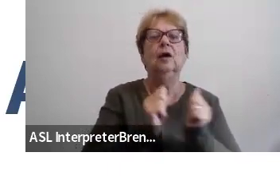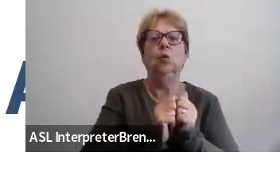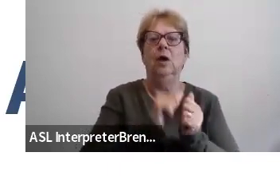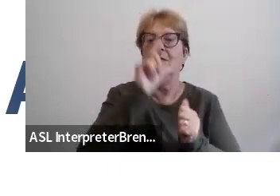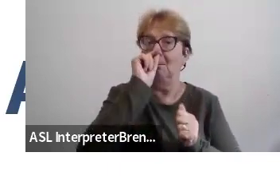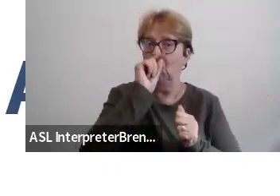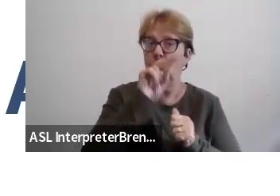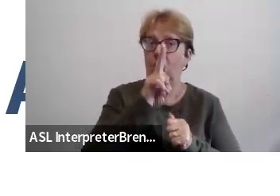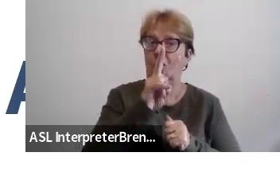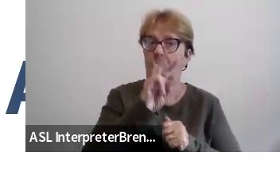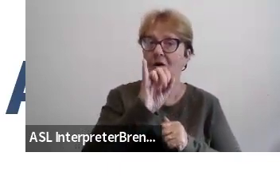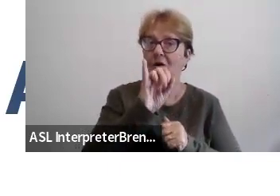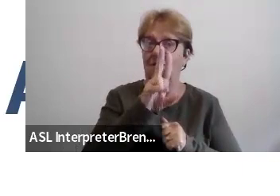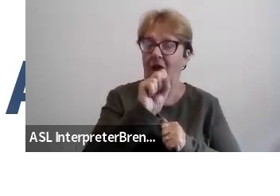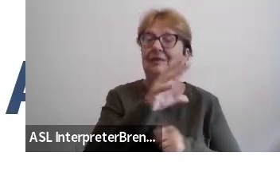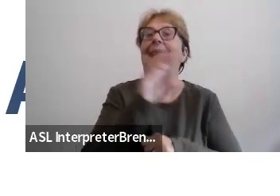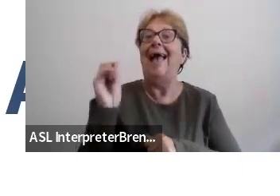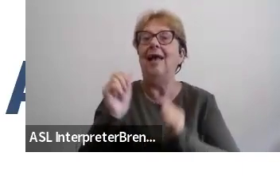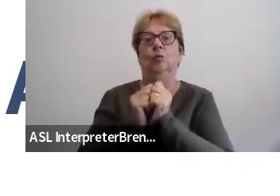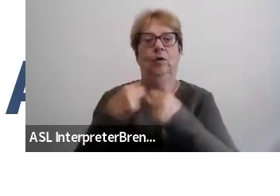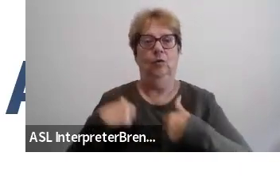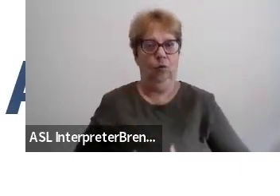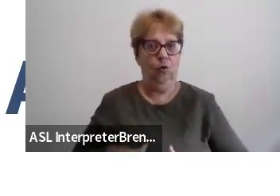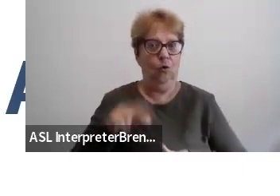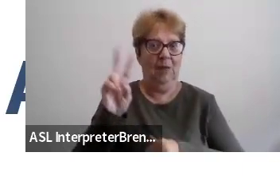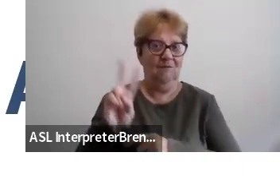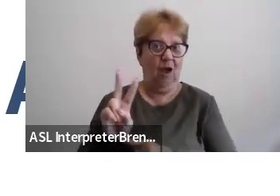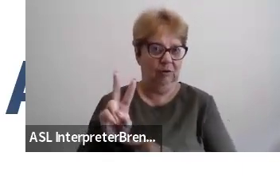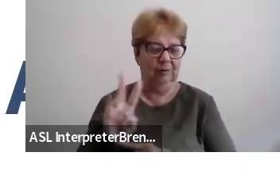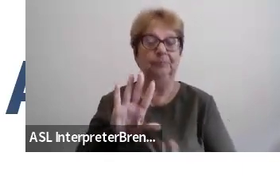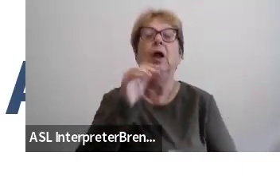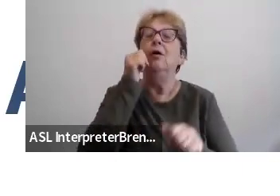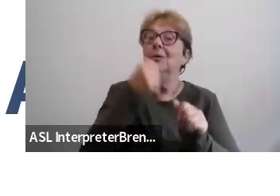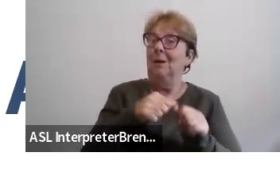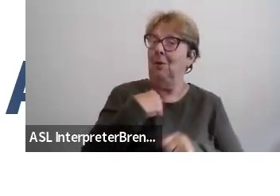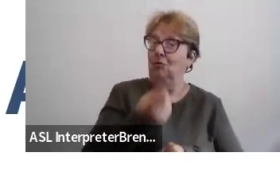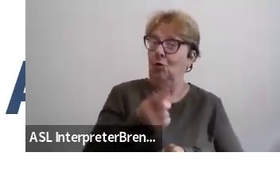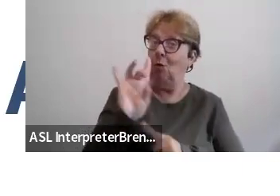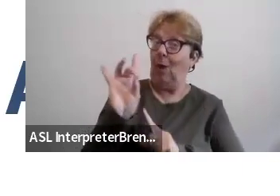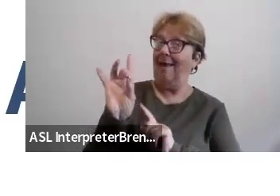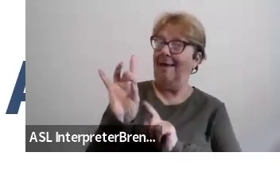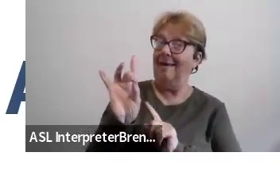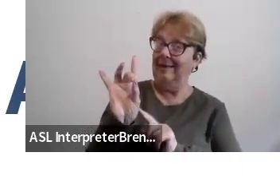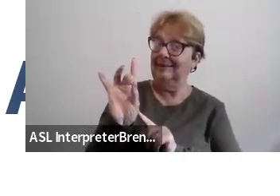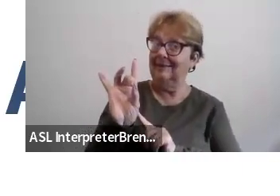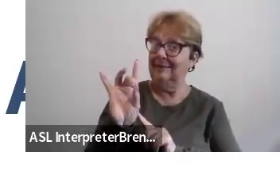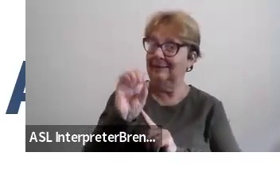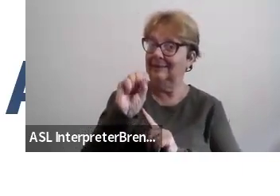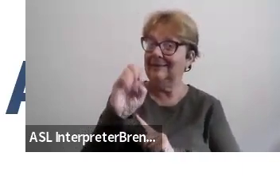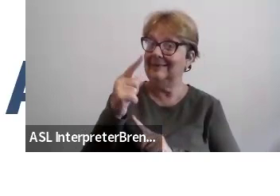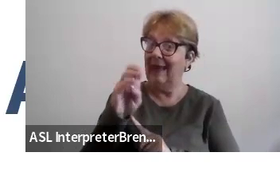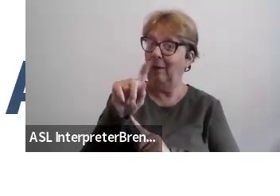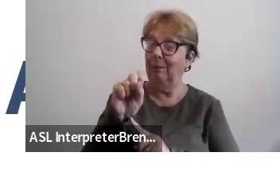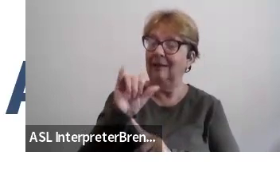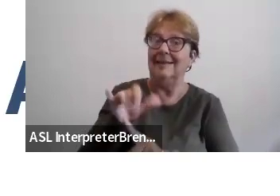bird viruses and with human viruses. Now, remember I told you about those 8 segments. That is